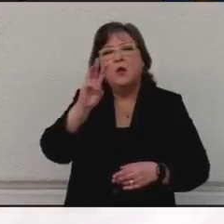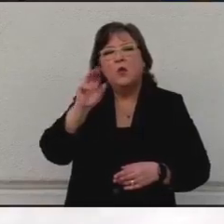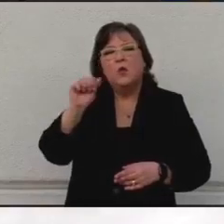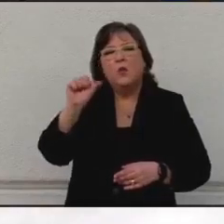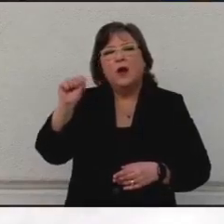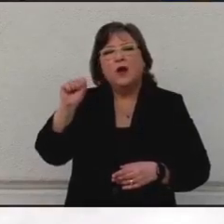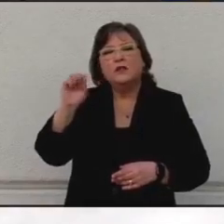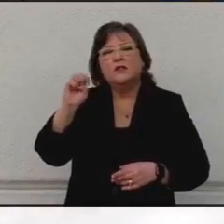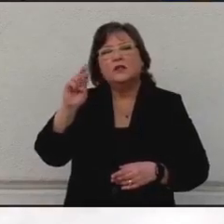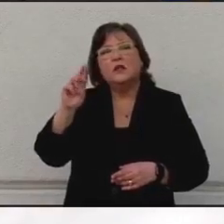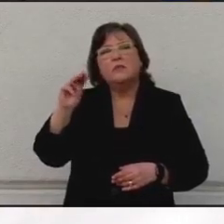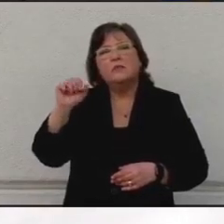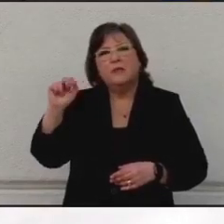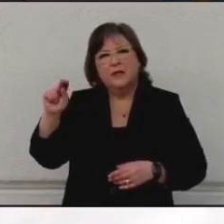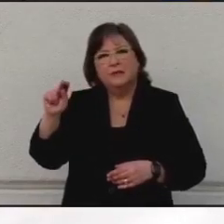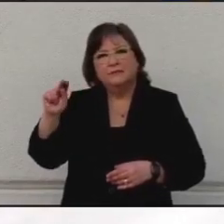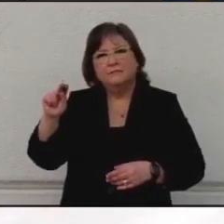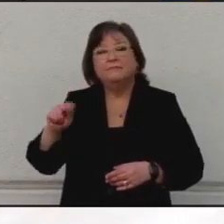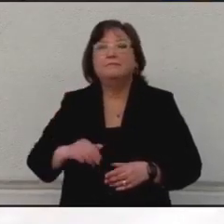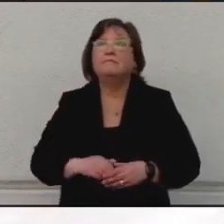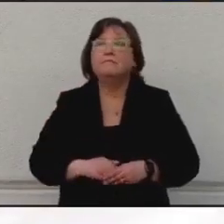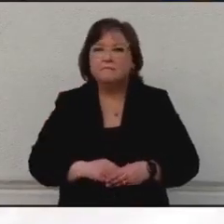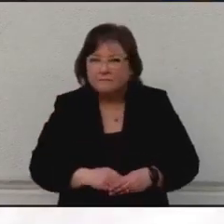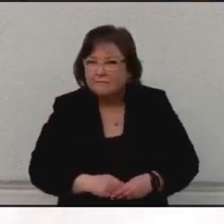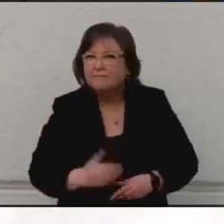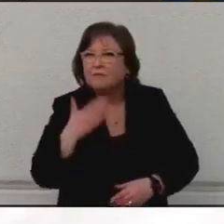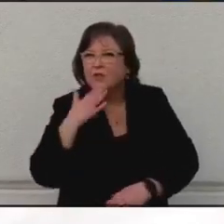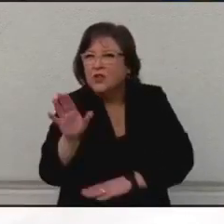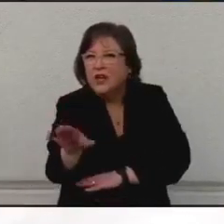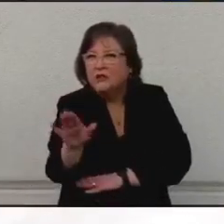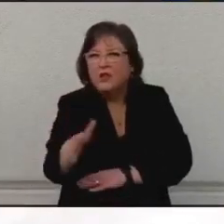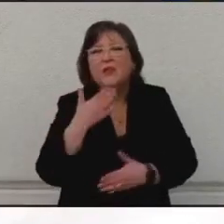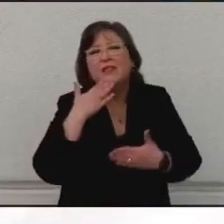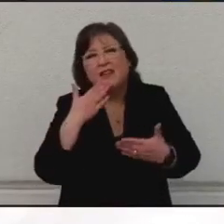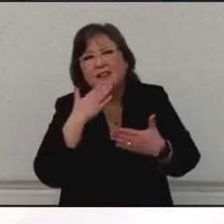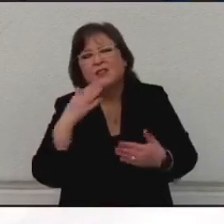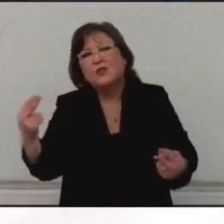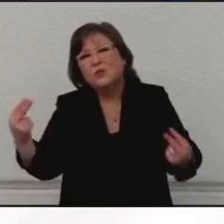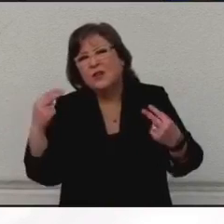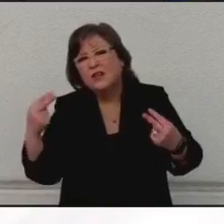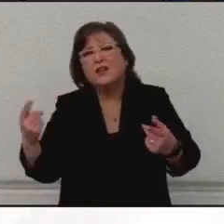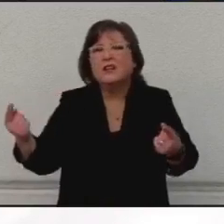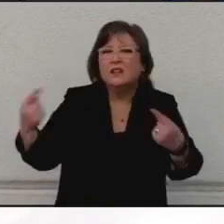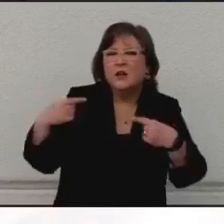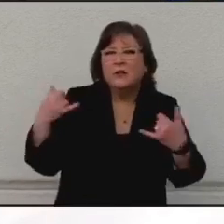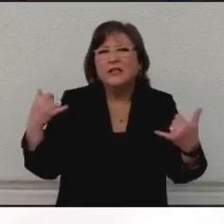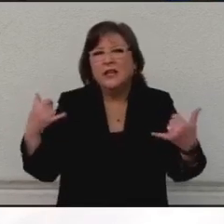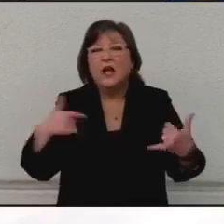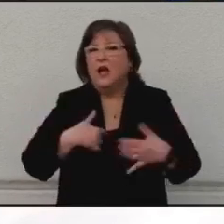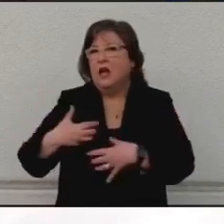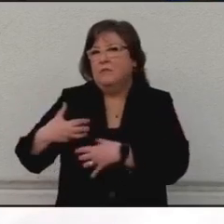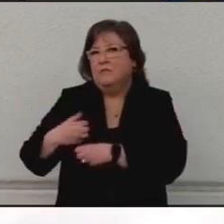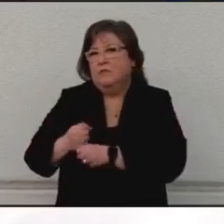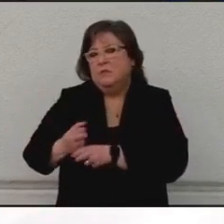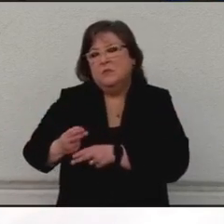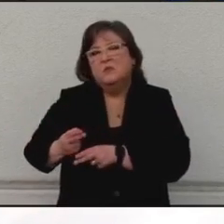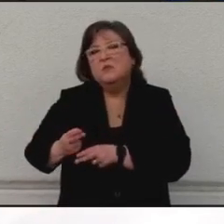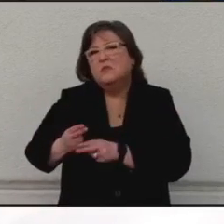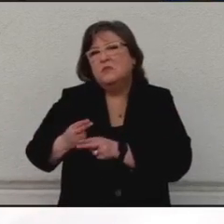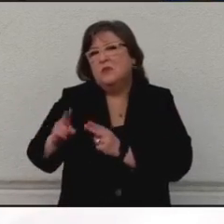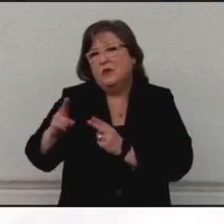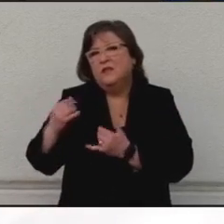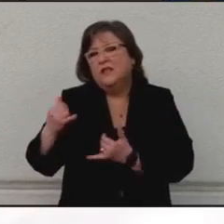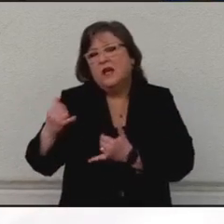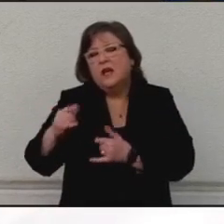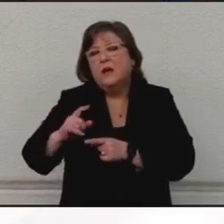Good afternoon. Thank you all for being here. I'll be very brief. The way that Santa Clara County will heal and return